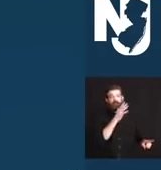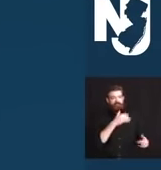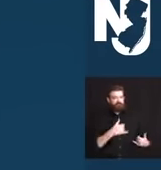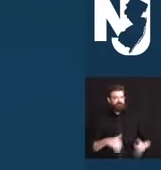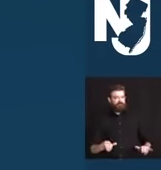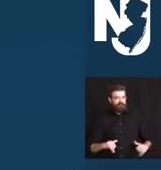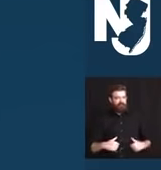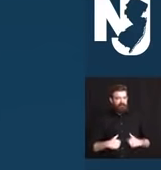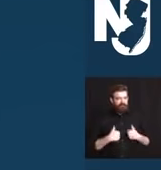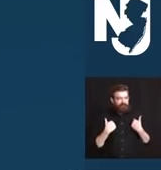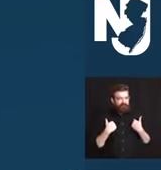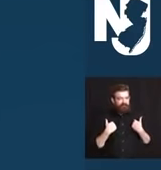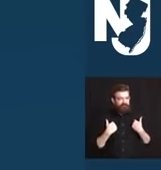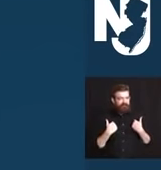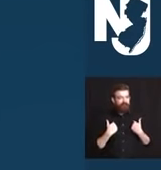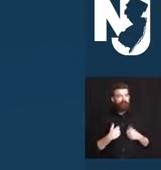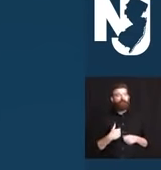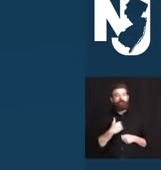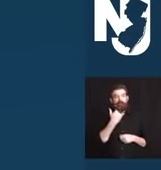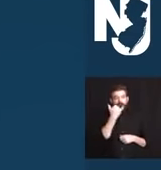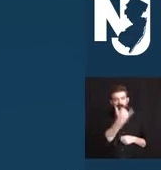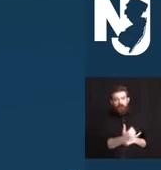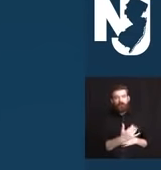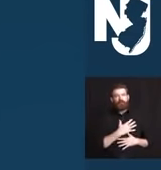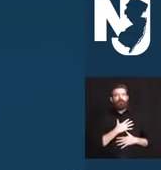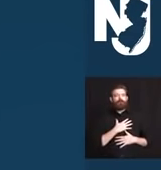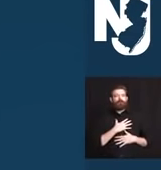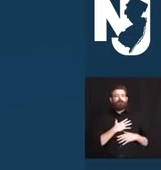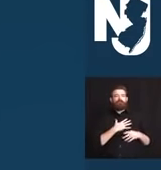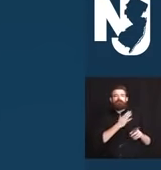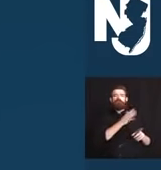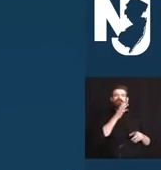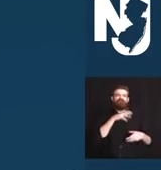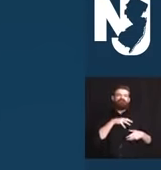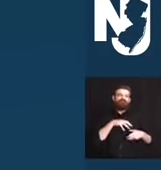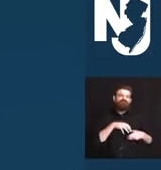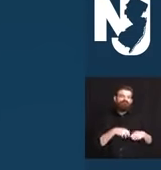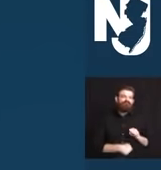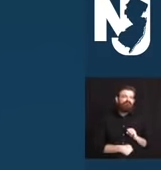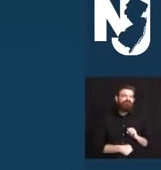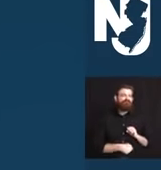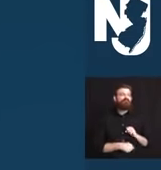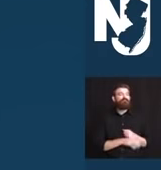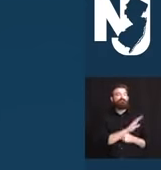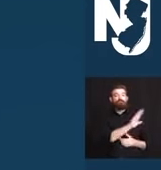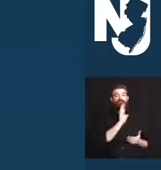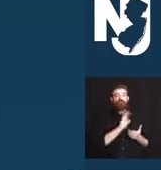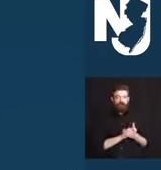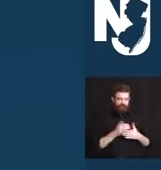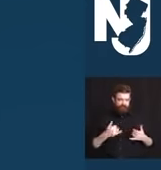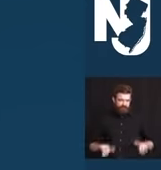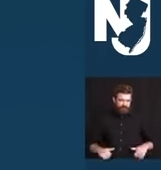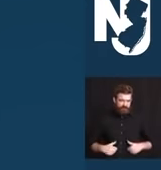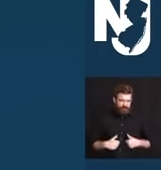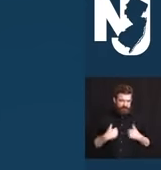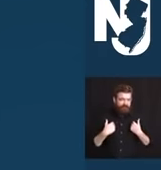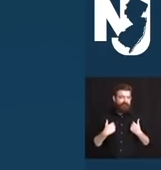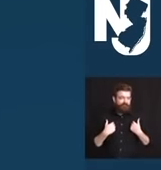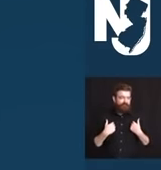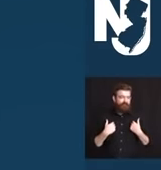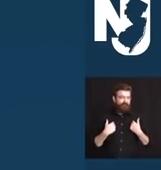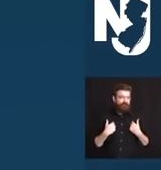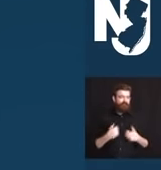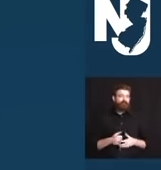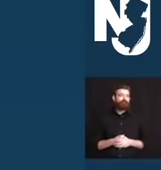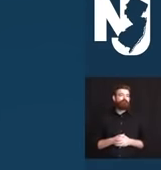emotional conversation with her, as you can imagine. His wife of 47 years, Mary, and again, I had the great honor of speaking with her. And